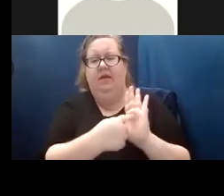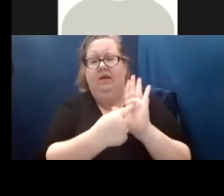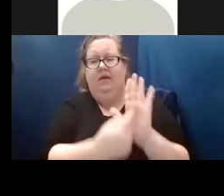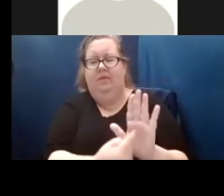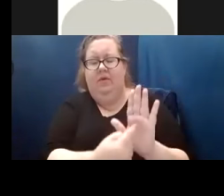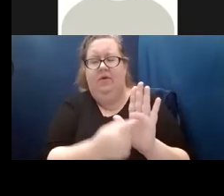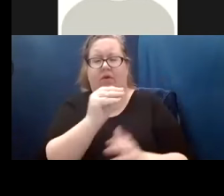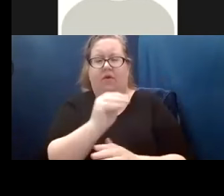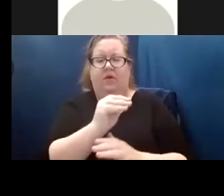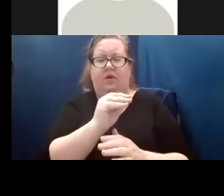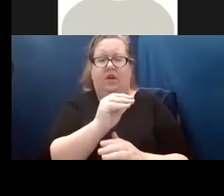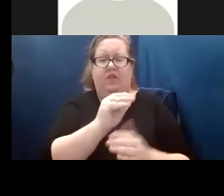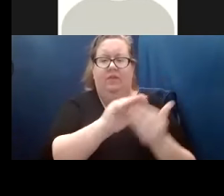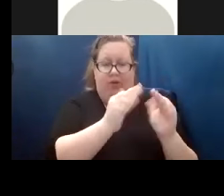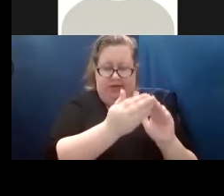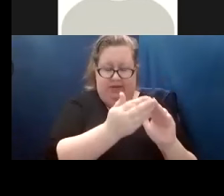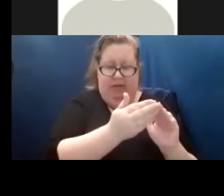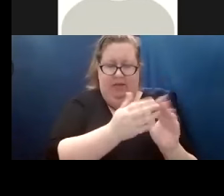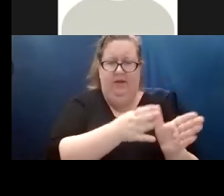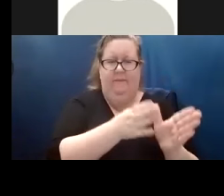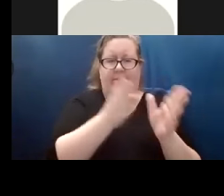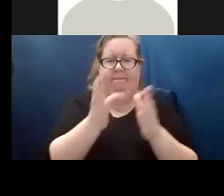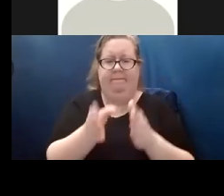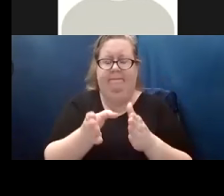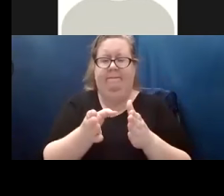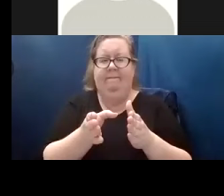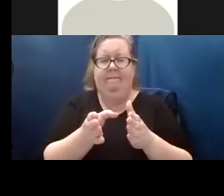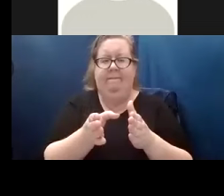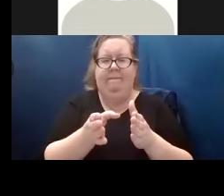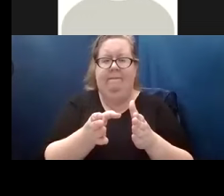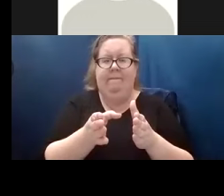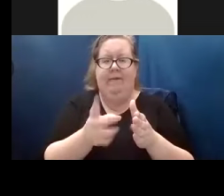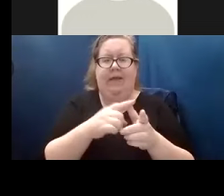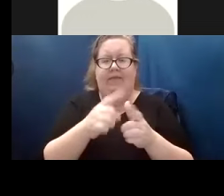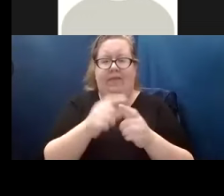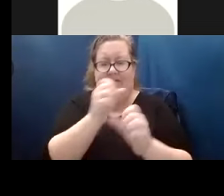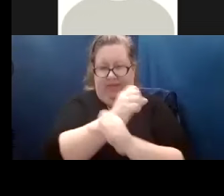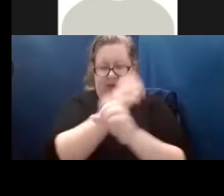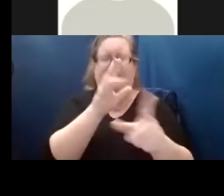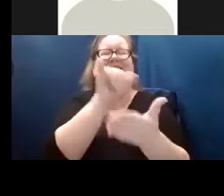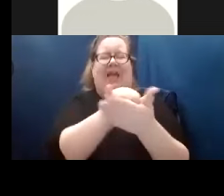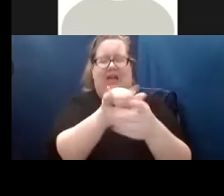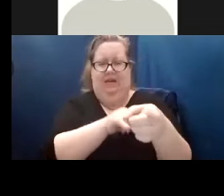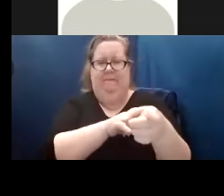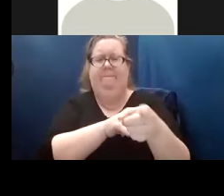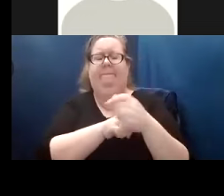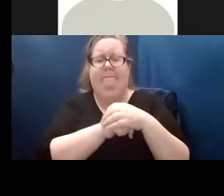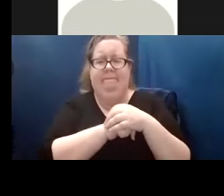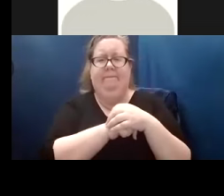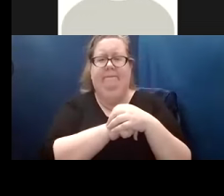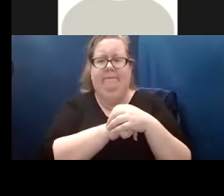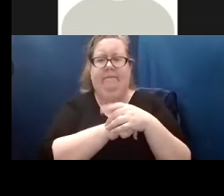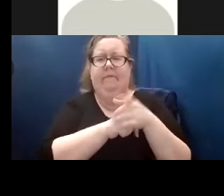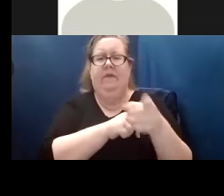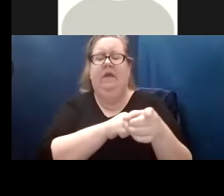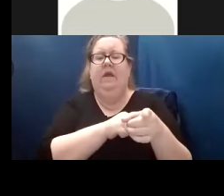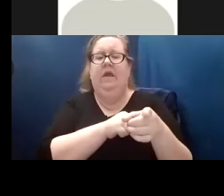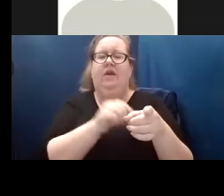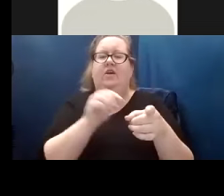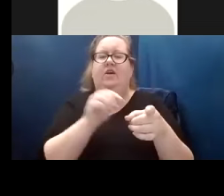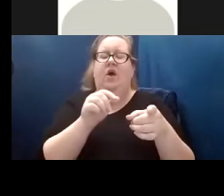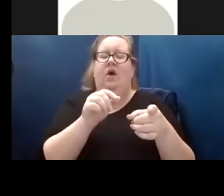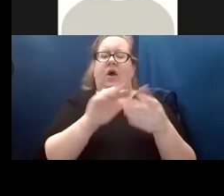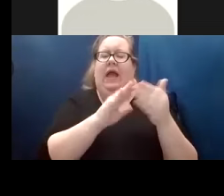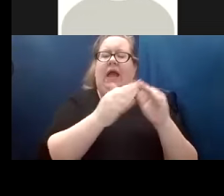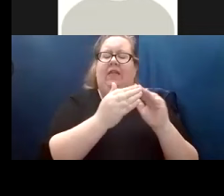municipality and then the image, and yes. So at the municipal level, it would seem,